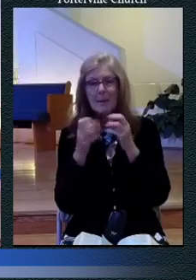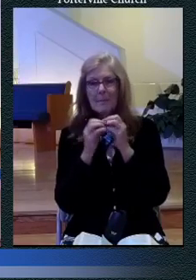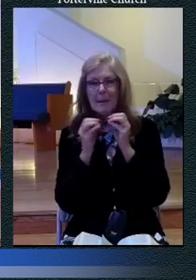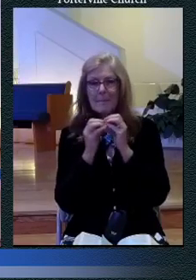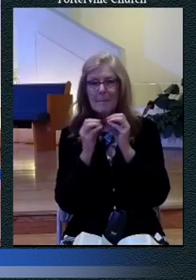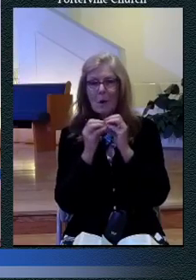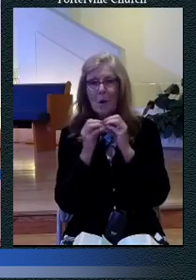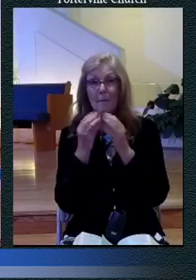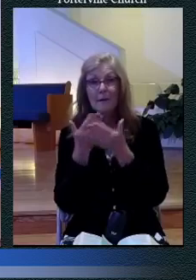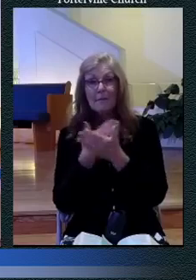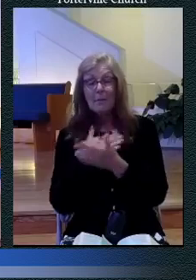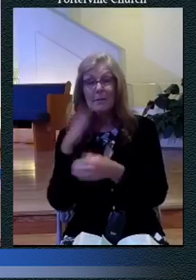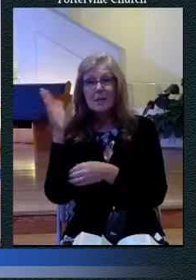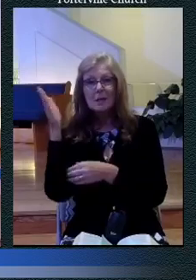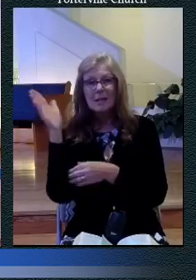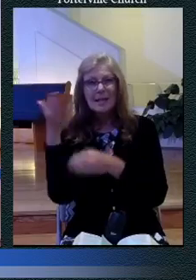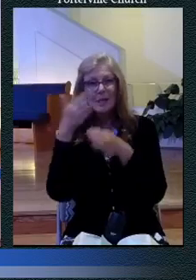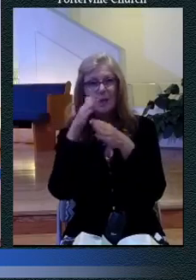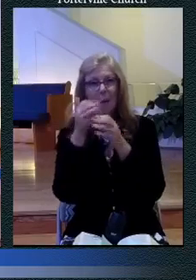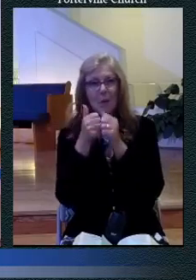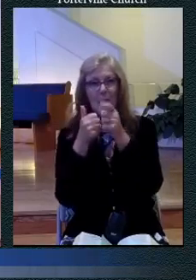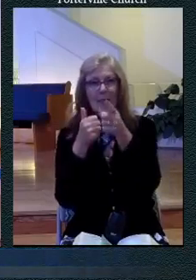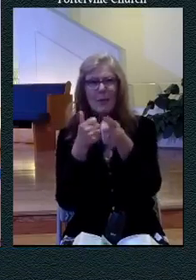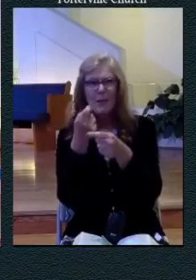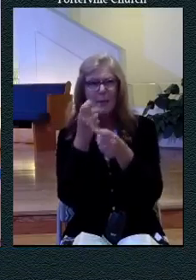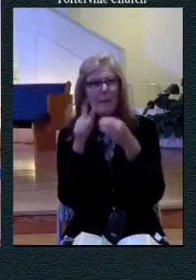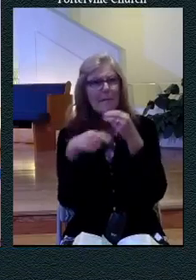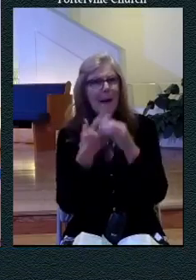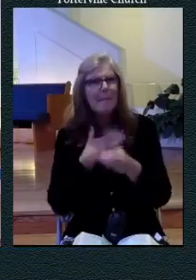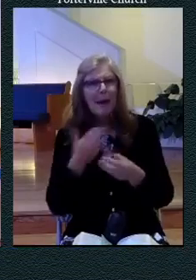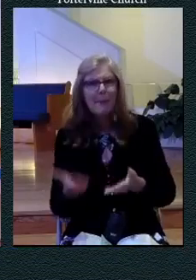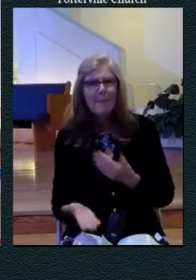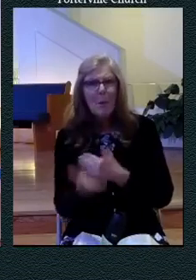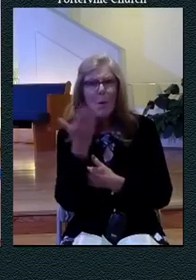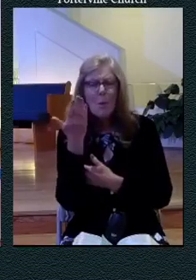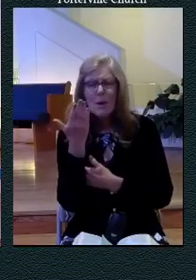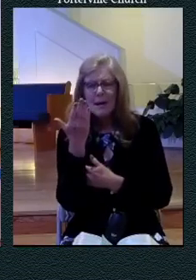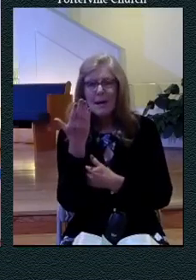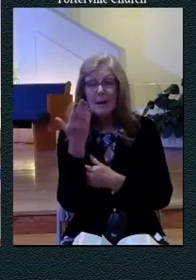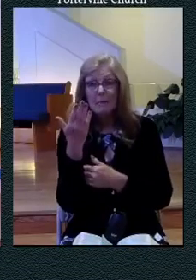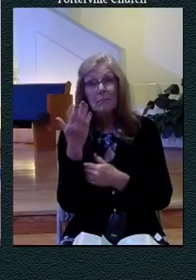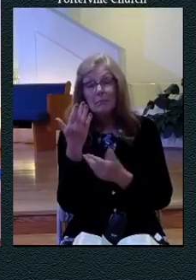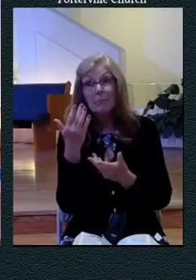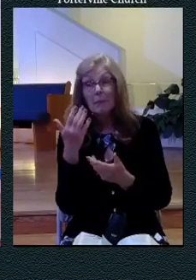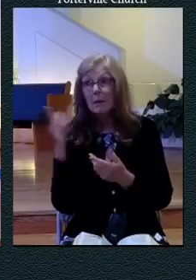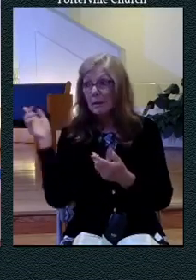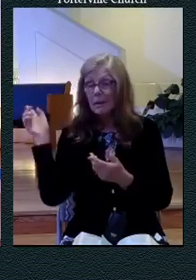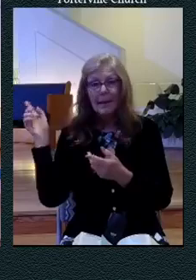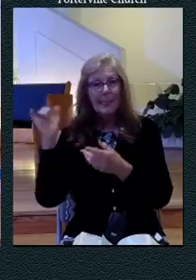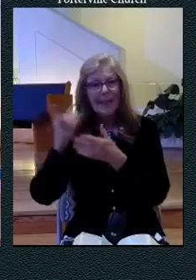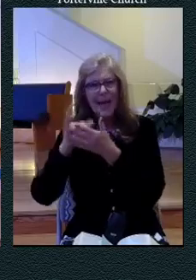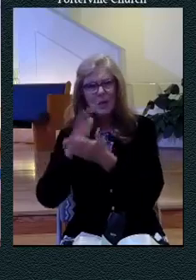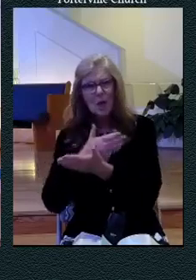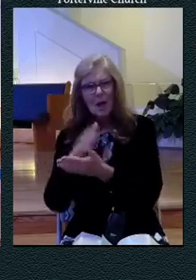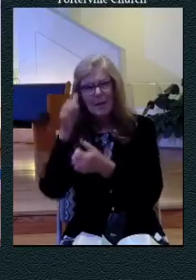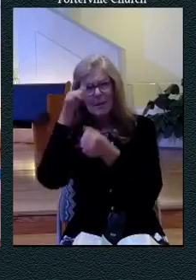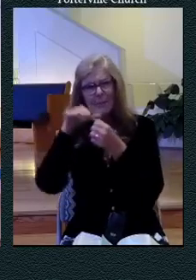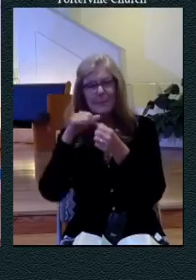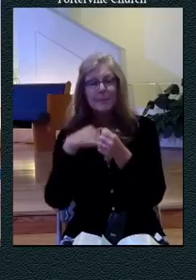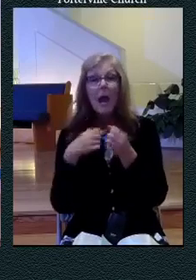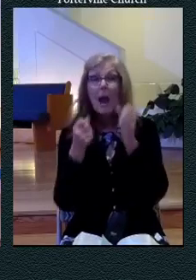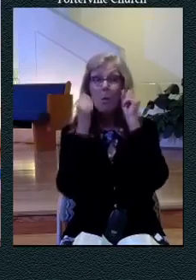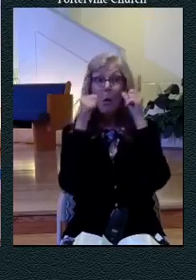things to share with you a little bit about my morning. It ties into this song that they just did. I woke up